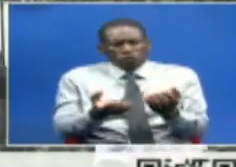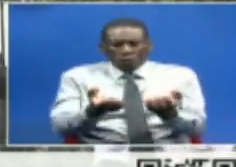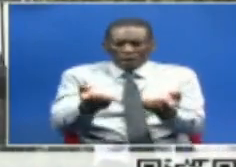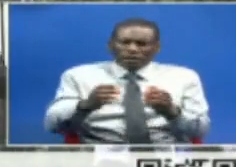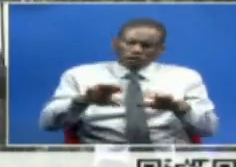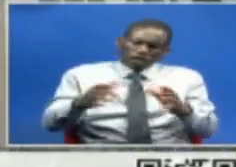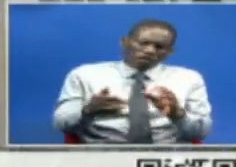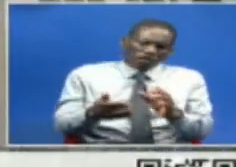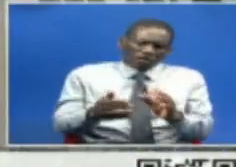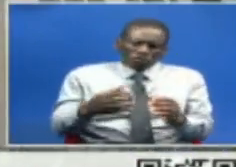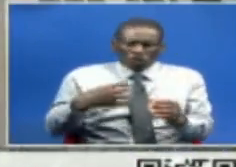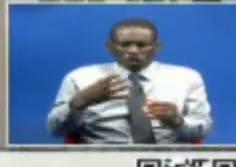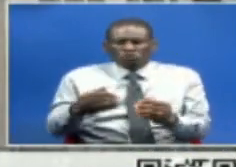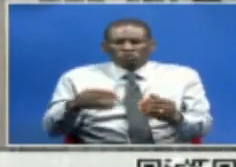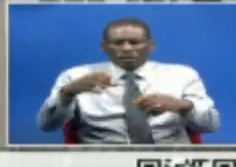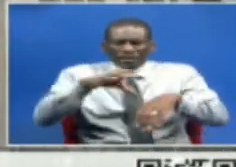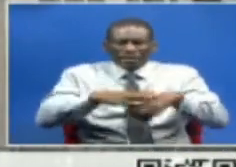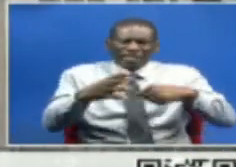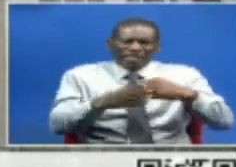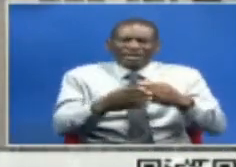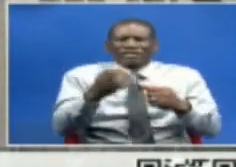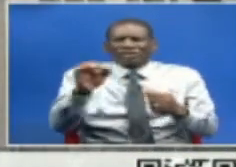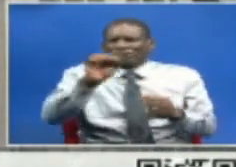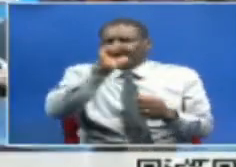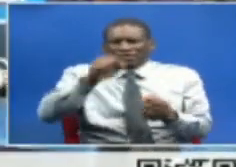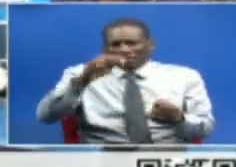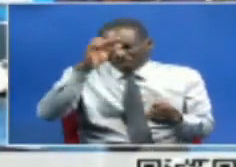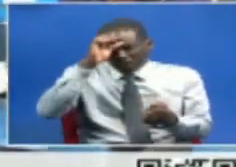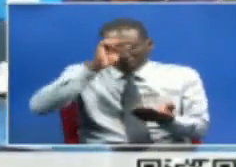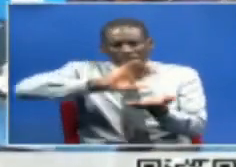get 93% government funding.